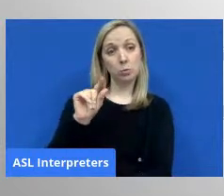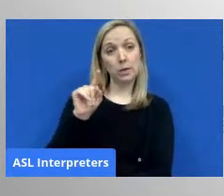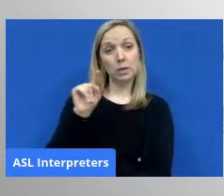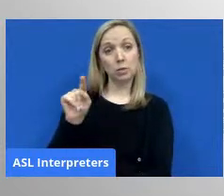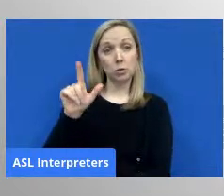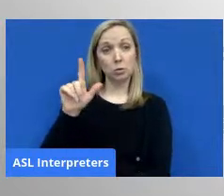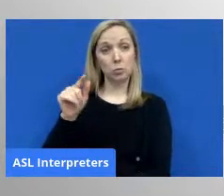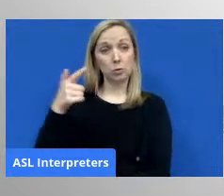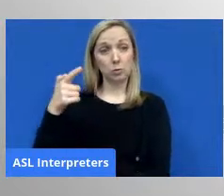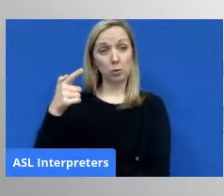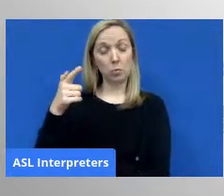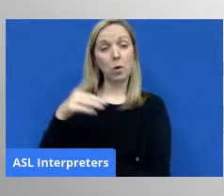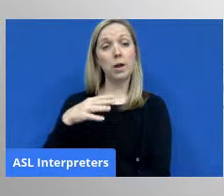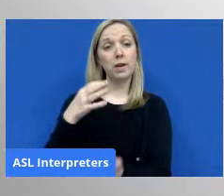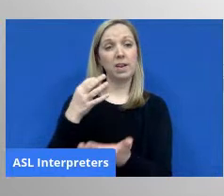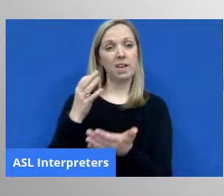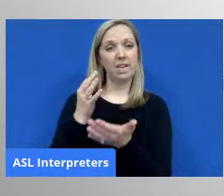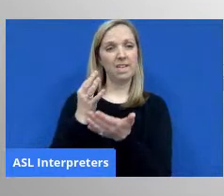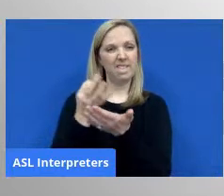for a motion.